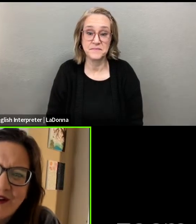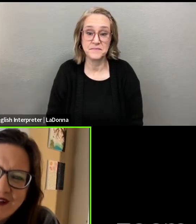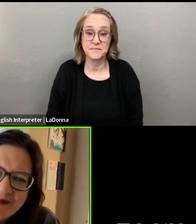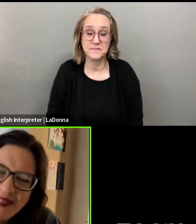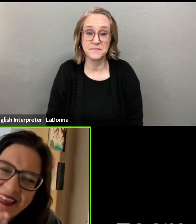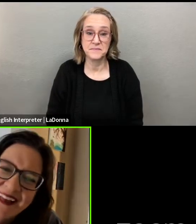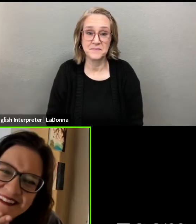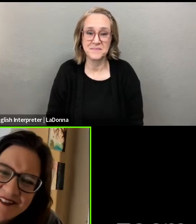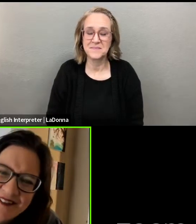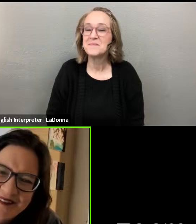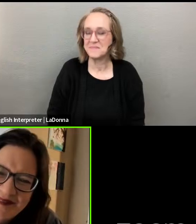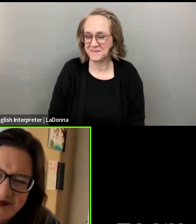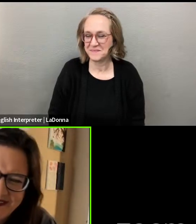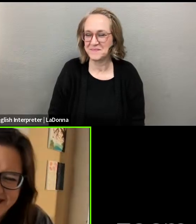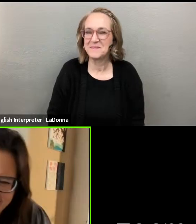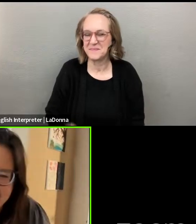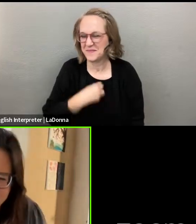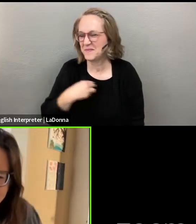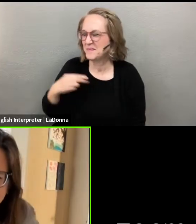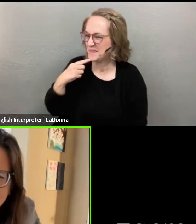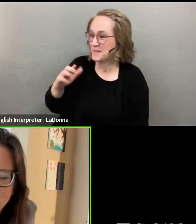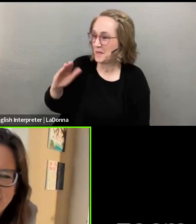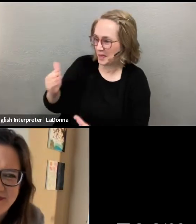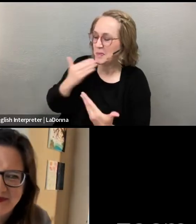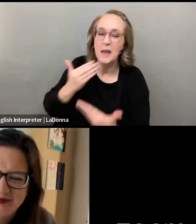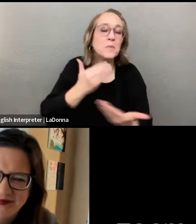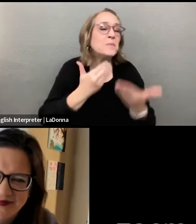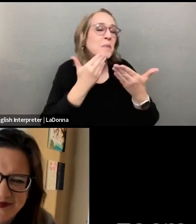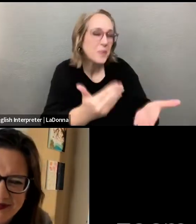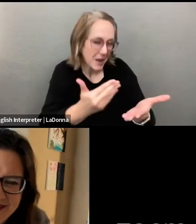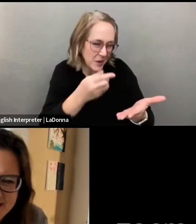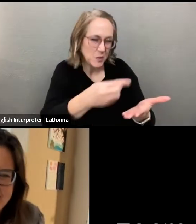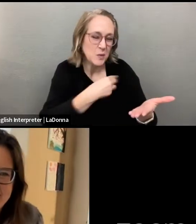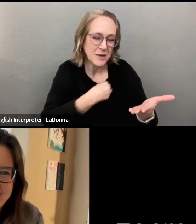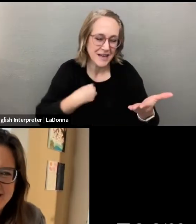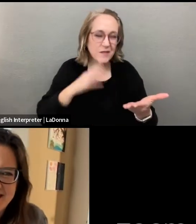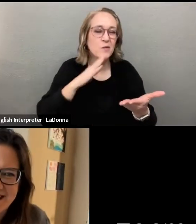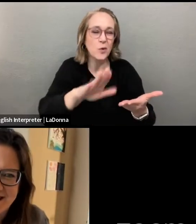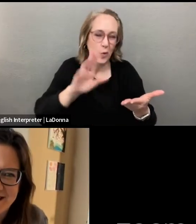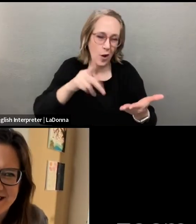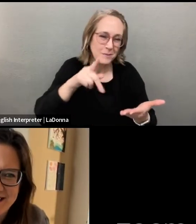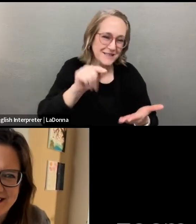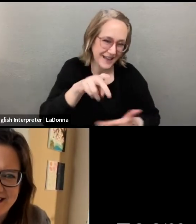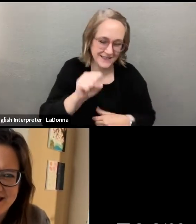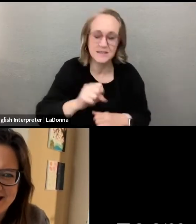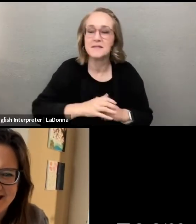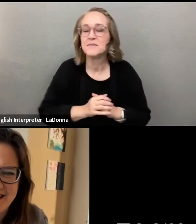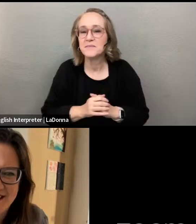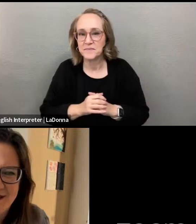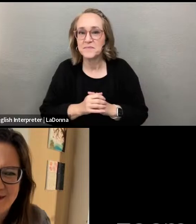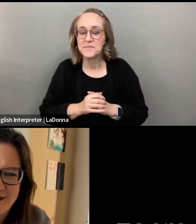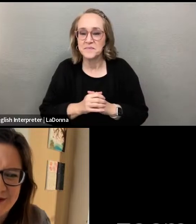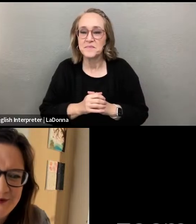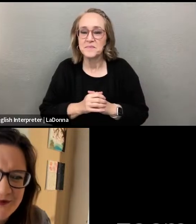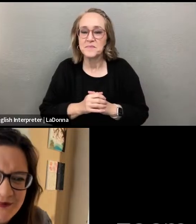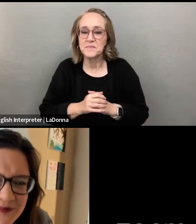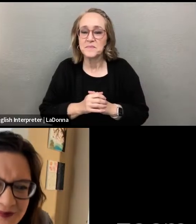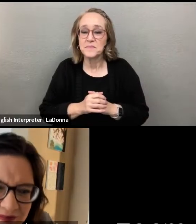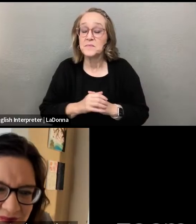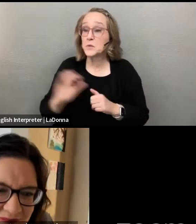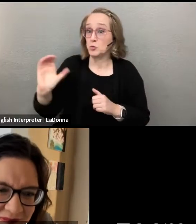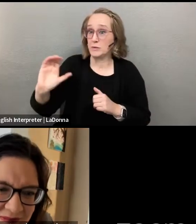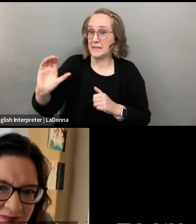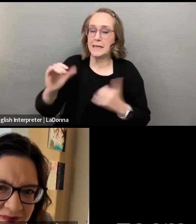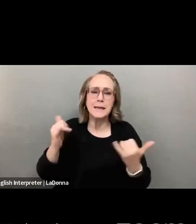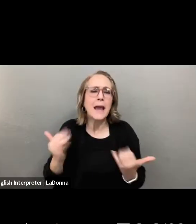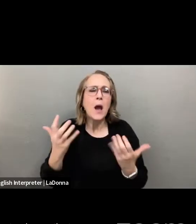All right, thank Okay. you. Thank you for that. Thank you for those important updates, Nikki. I just wanted to remind everyone too, in regards